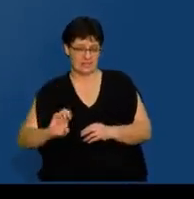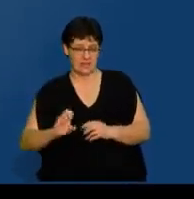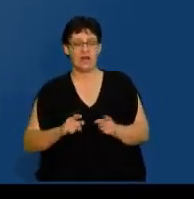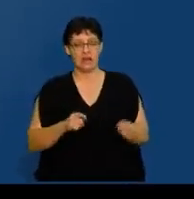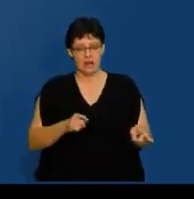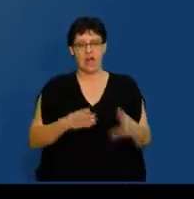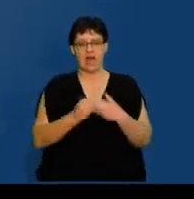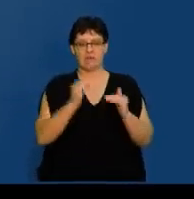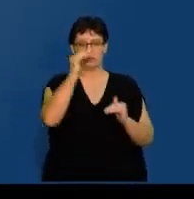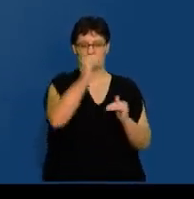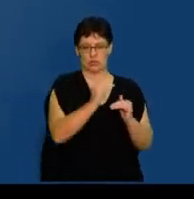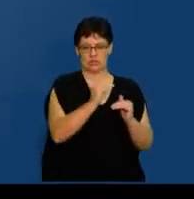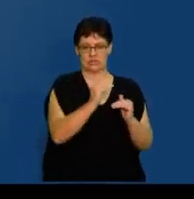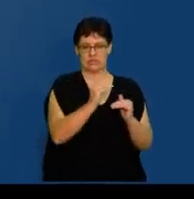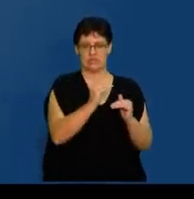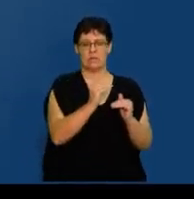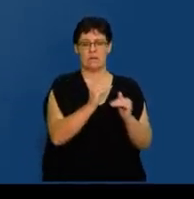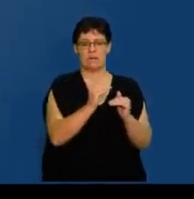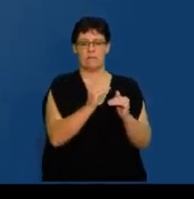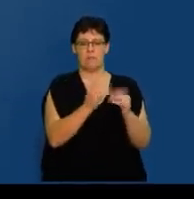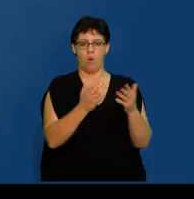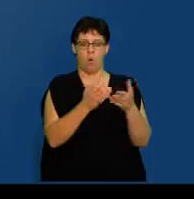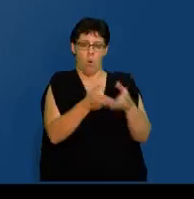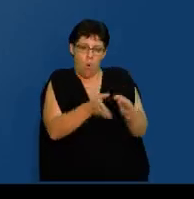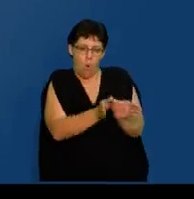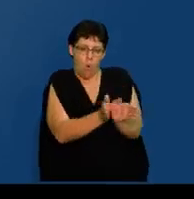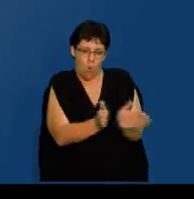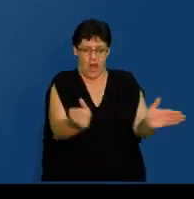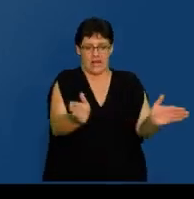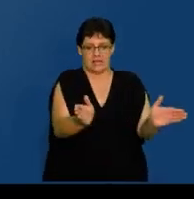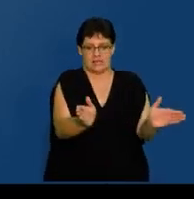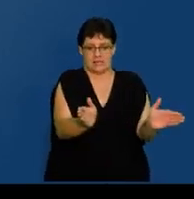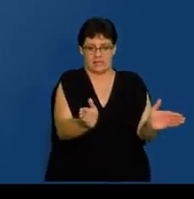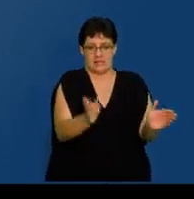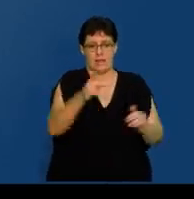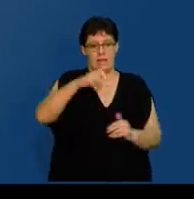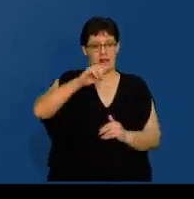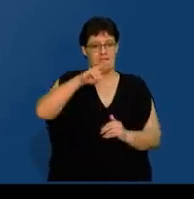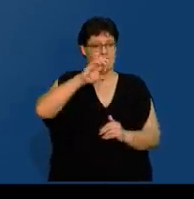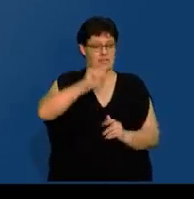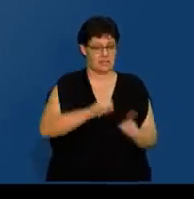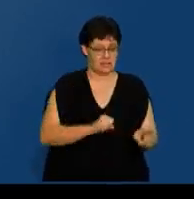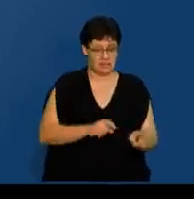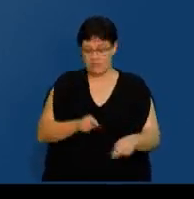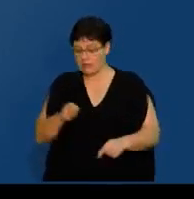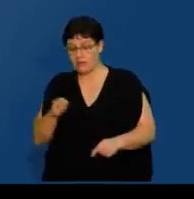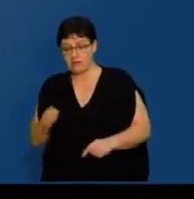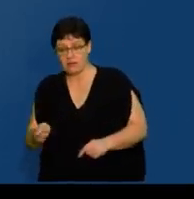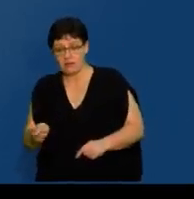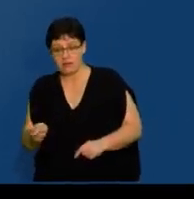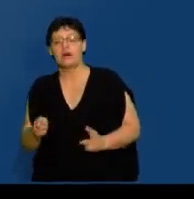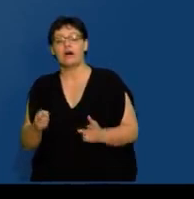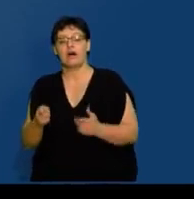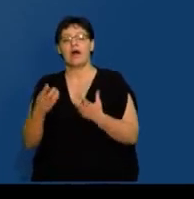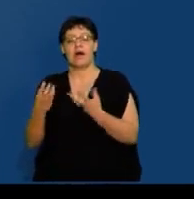a short but a much wider pelvis. And if we were to compare that to the